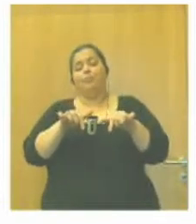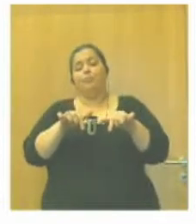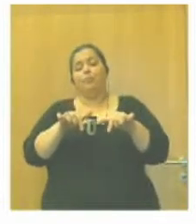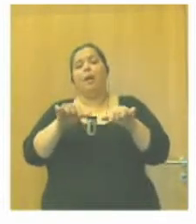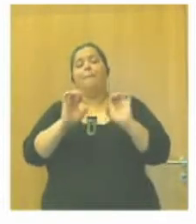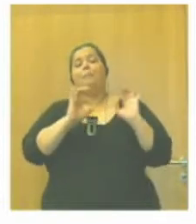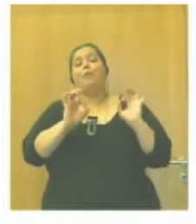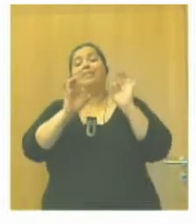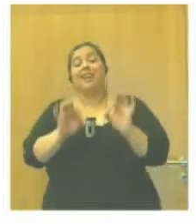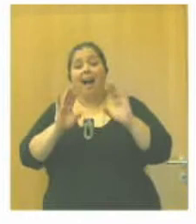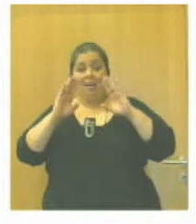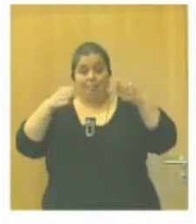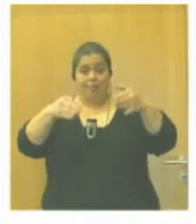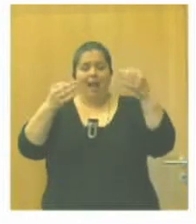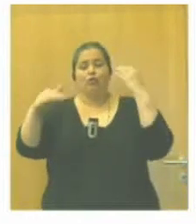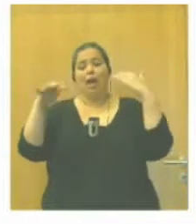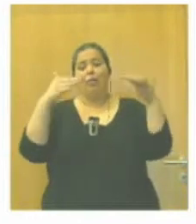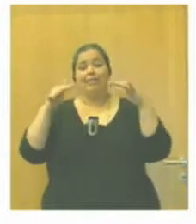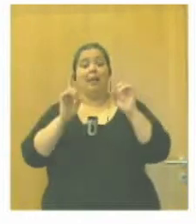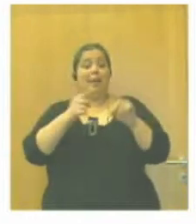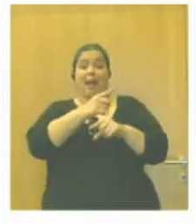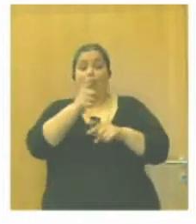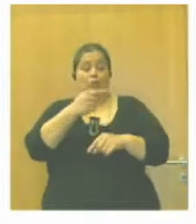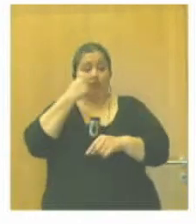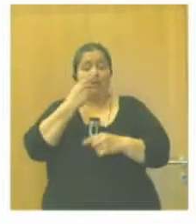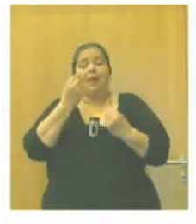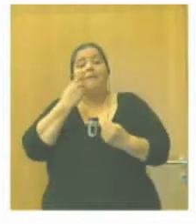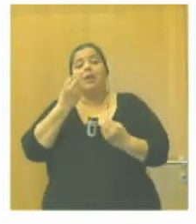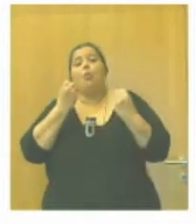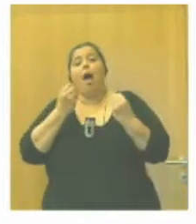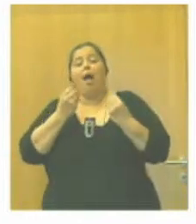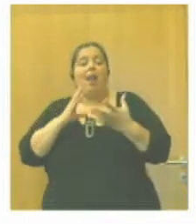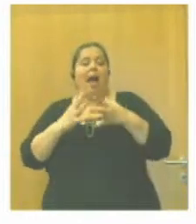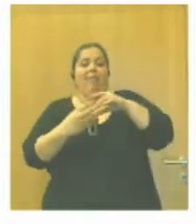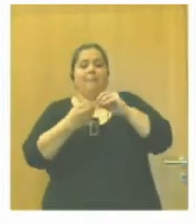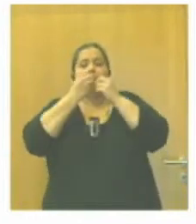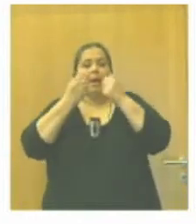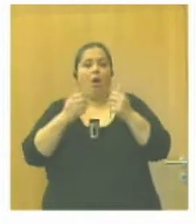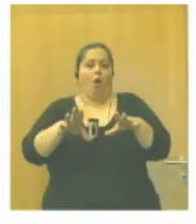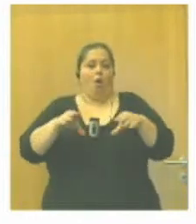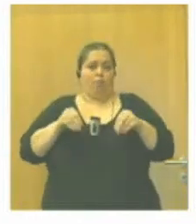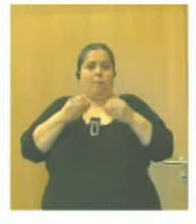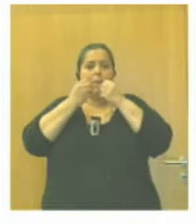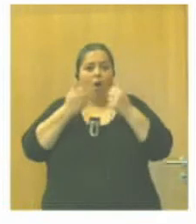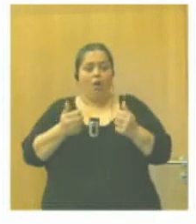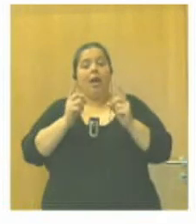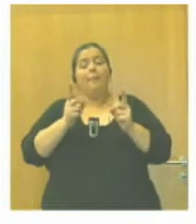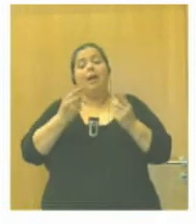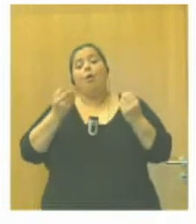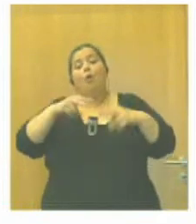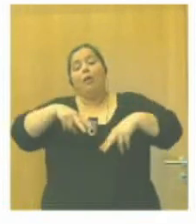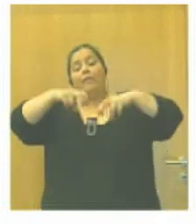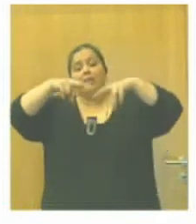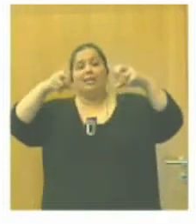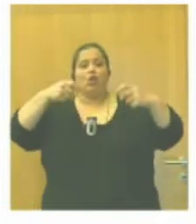is most acceptable. So this is in the category of implementation research, including a range of the kinds of